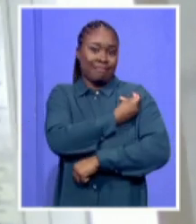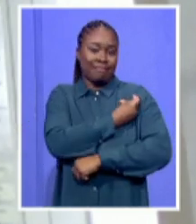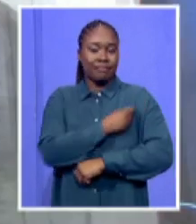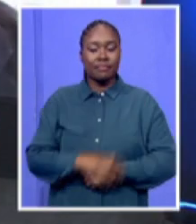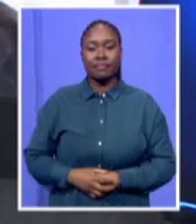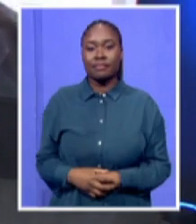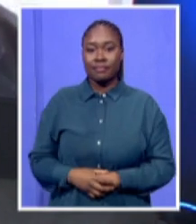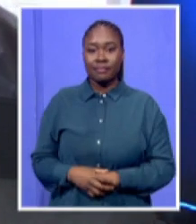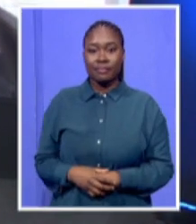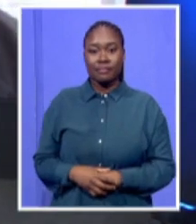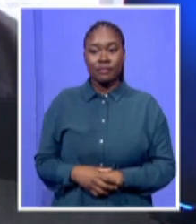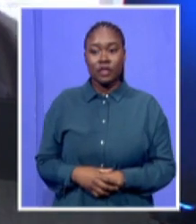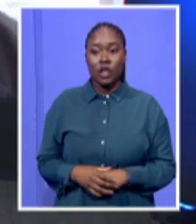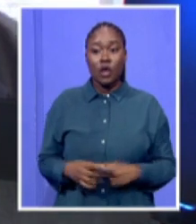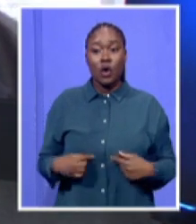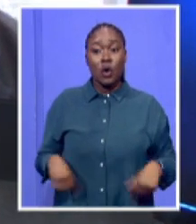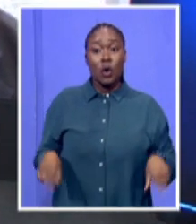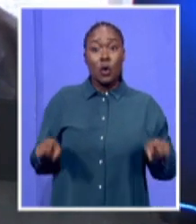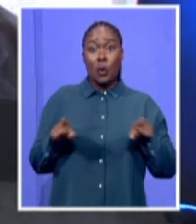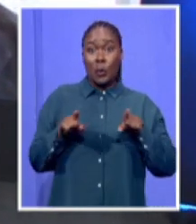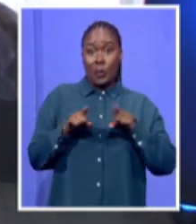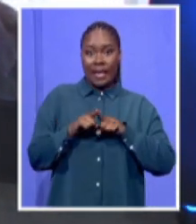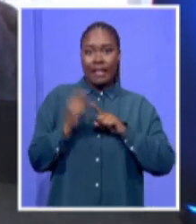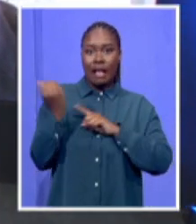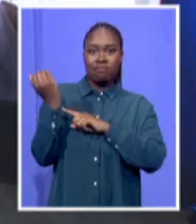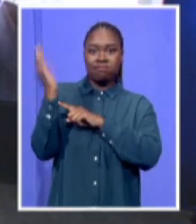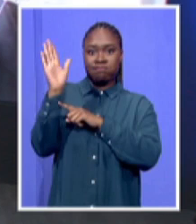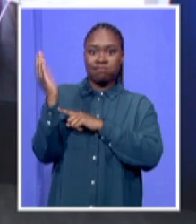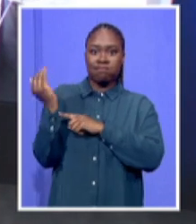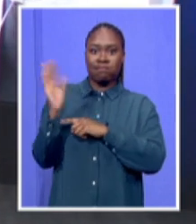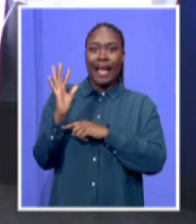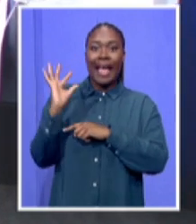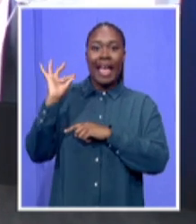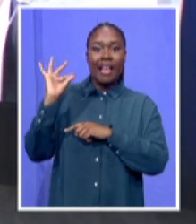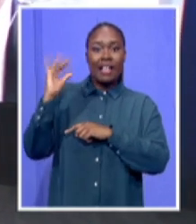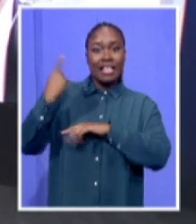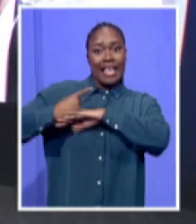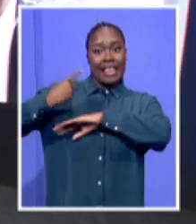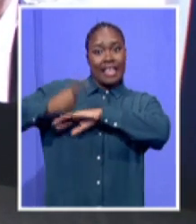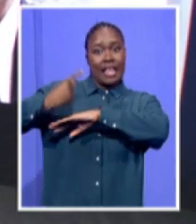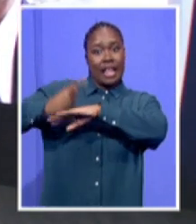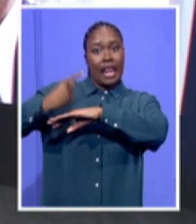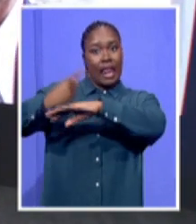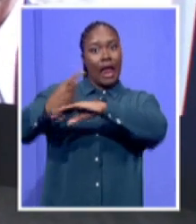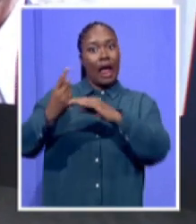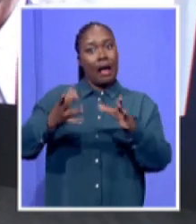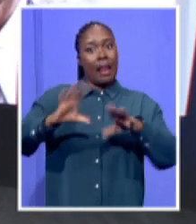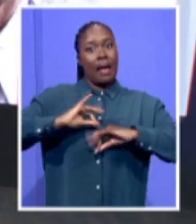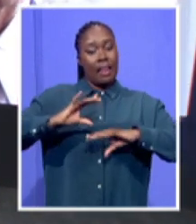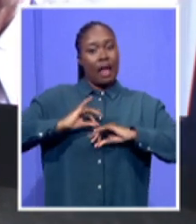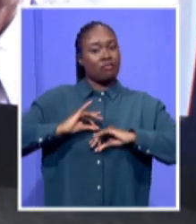as broadcasters, we're no longer showing daily numbers, but the latest data showing active cases at